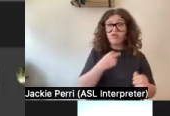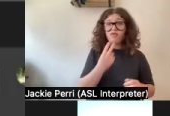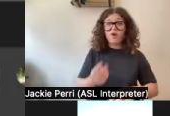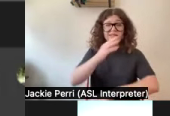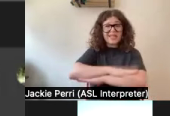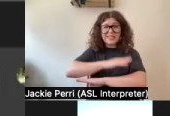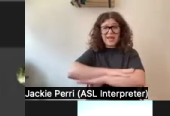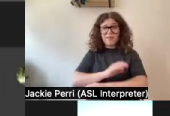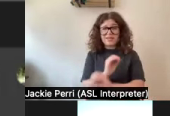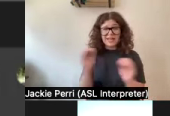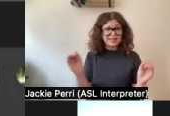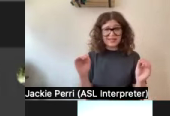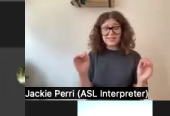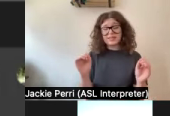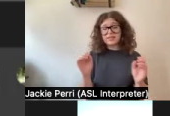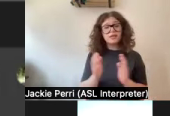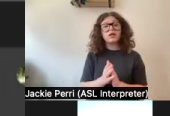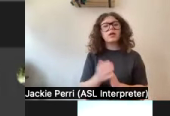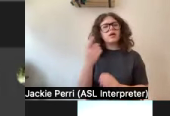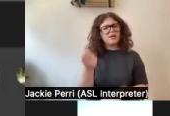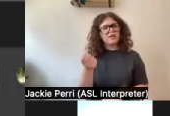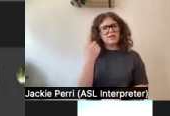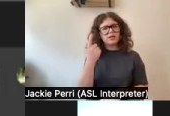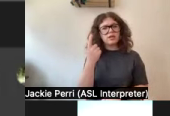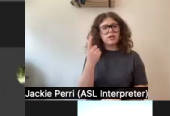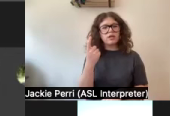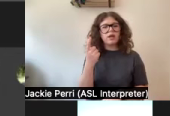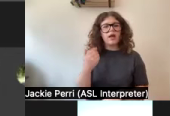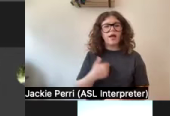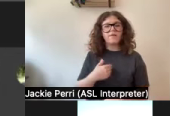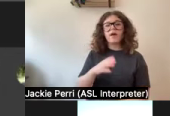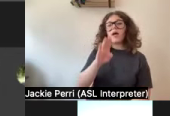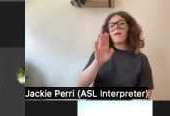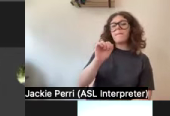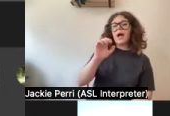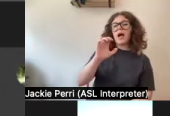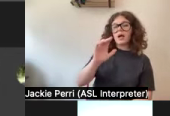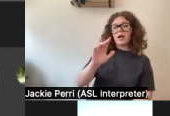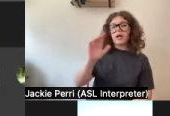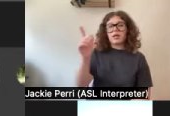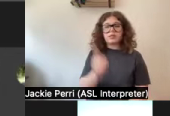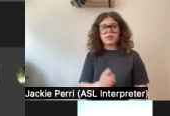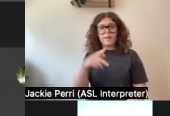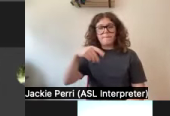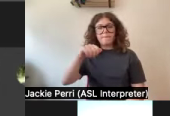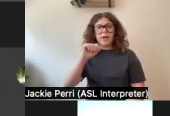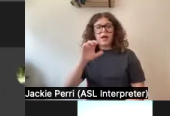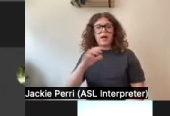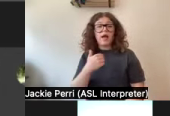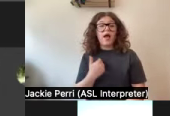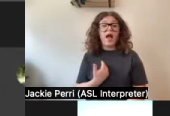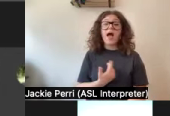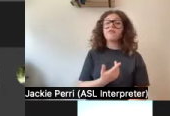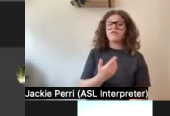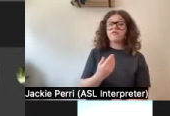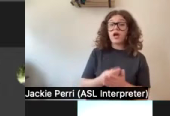And know that there is the BAC and PAC, which they have discretionary funds for caregivers to receive training.